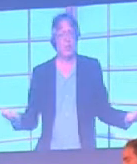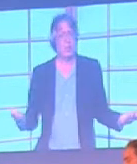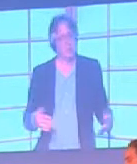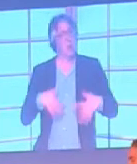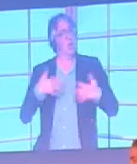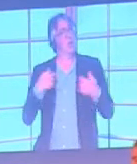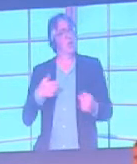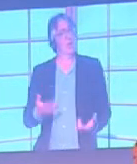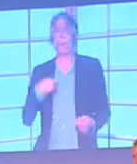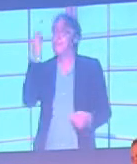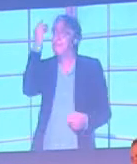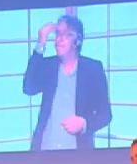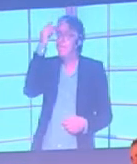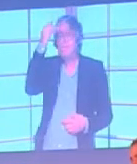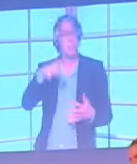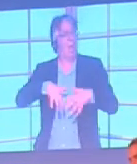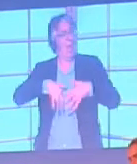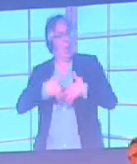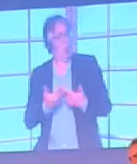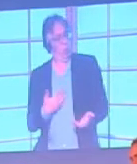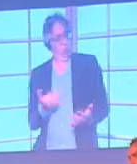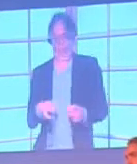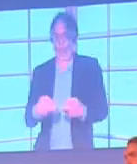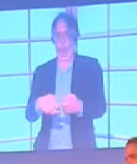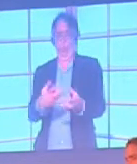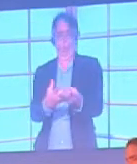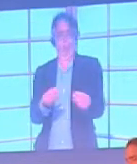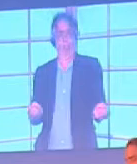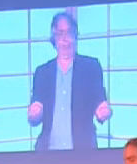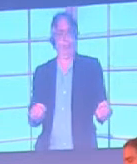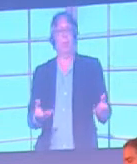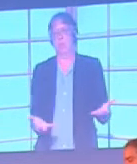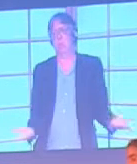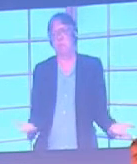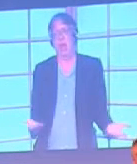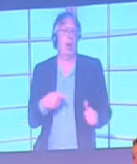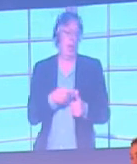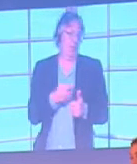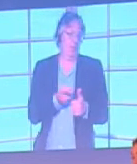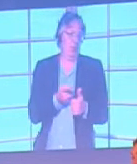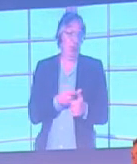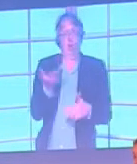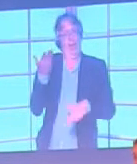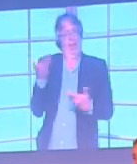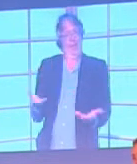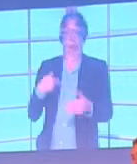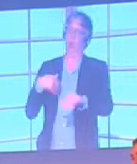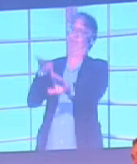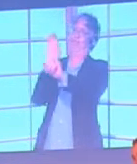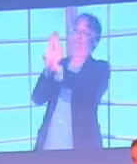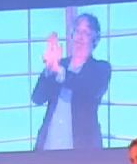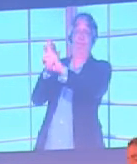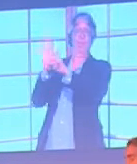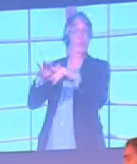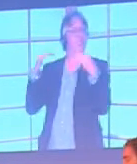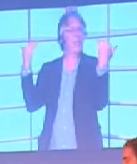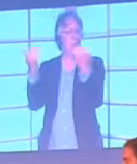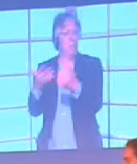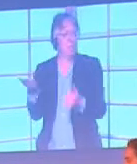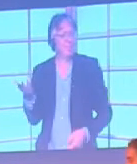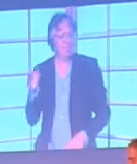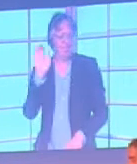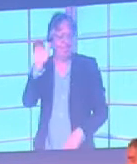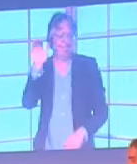organizer? Potentially by already reporting that to the stadium, because they don't necessarily, when the